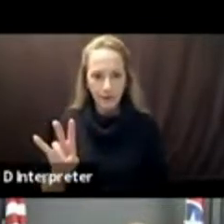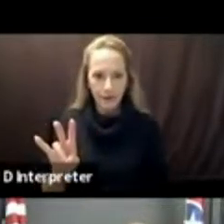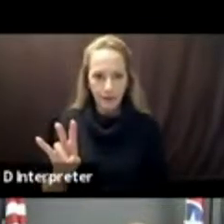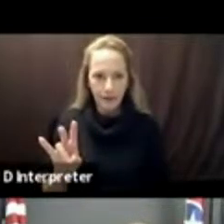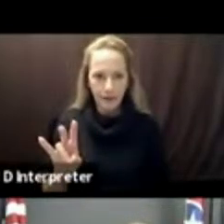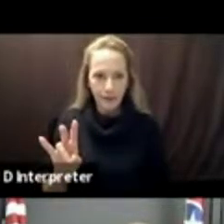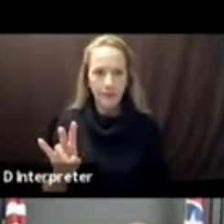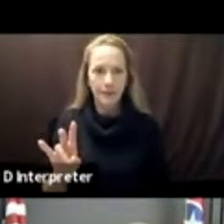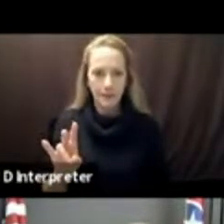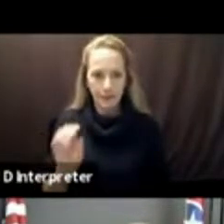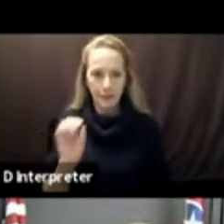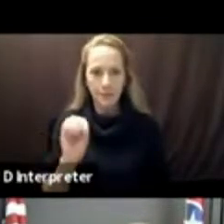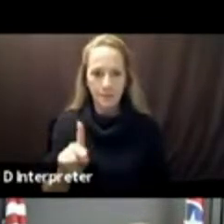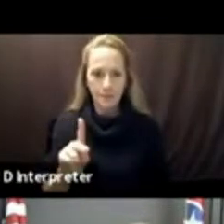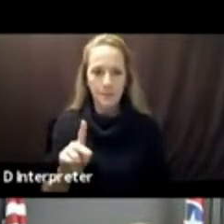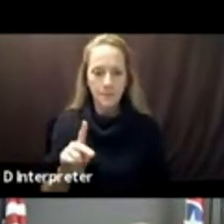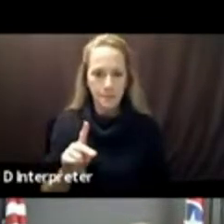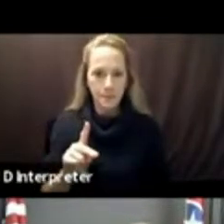January. Okay.